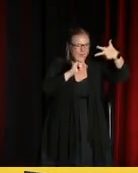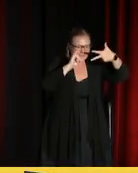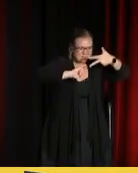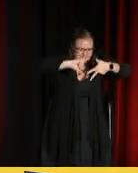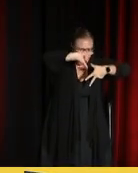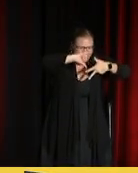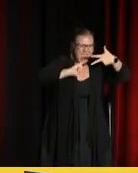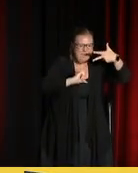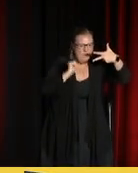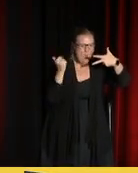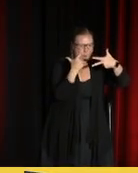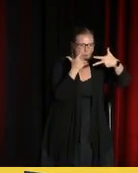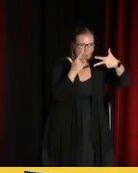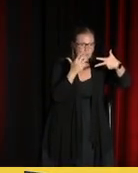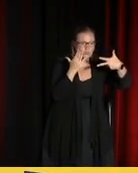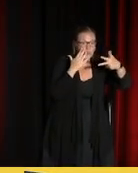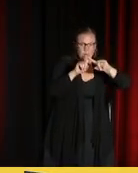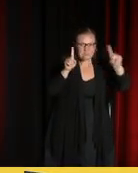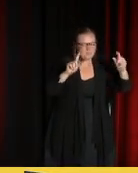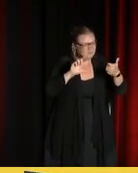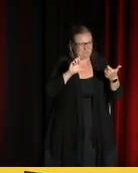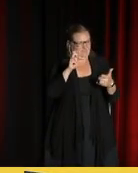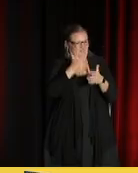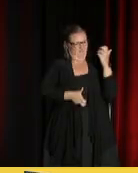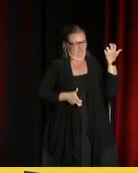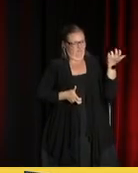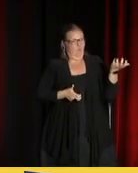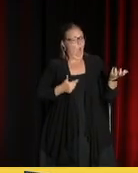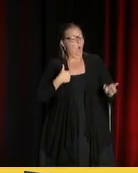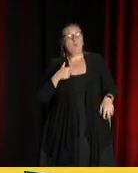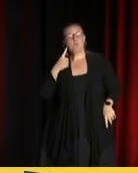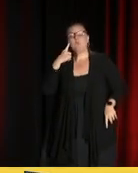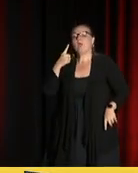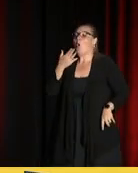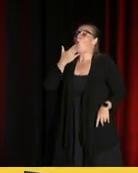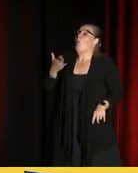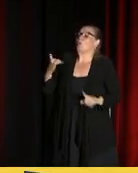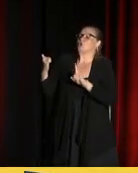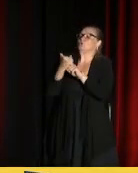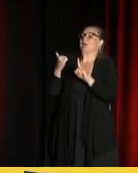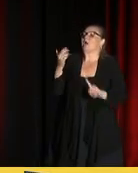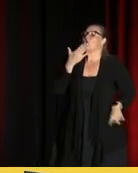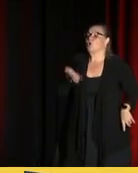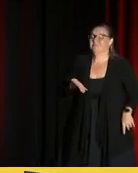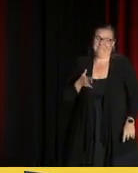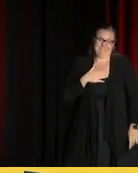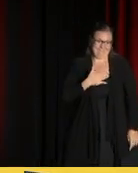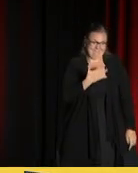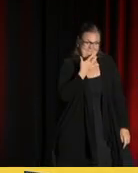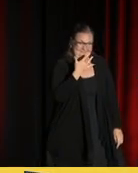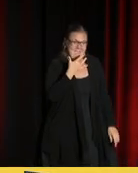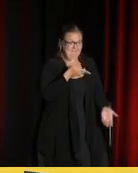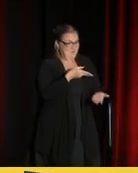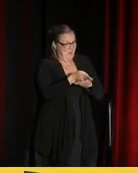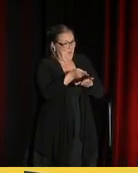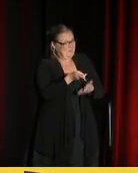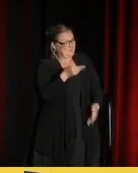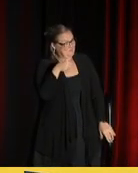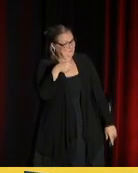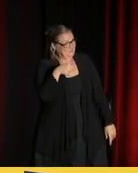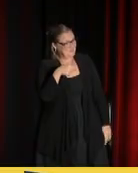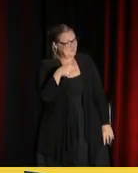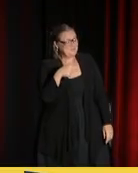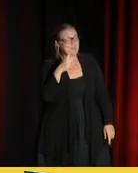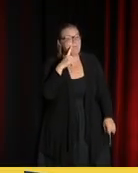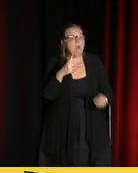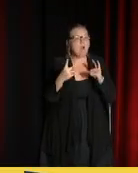these ropes apart. Now, I know what you're thinking. You're thinking, that's a pretty good trick. And it's my favorite trick, I'll be honest. But it's